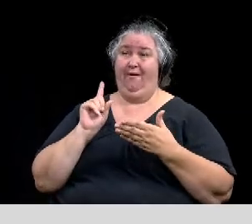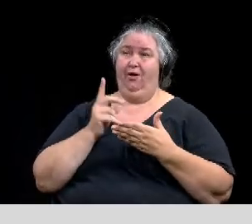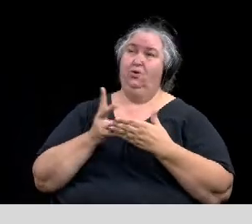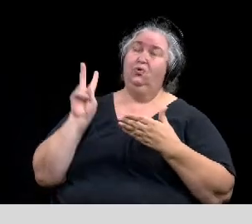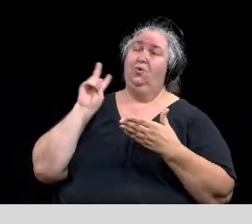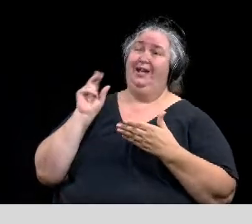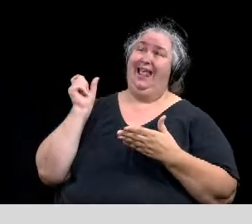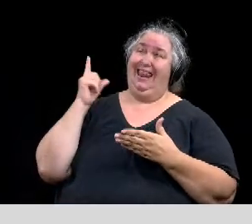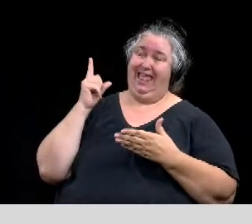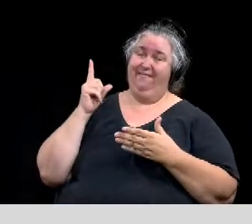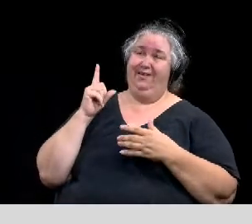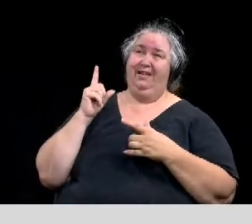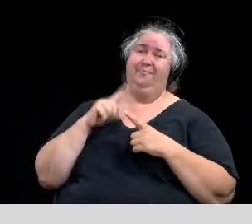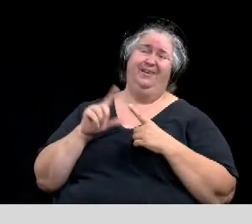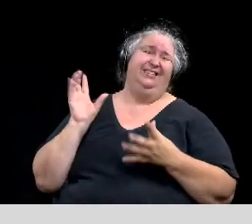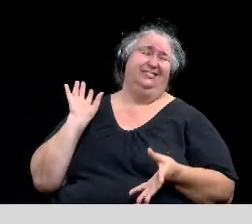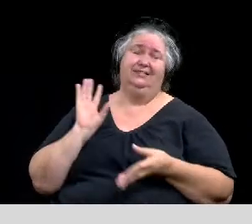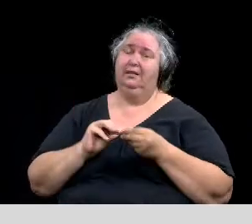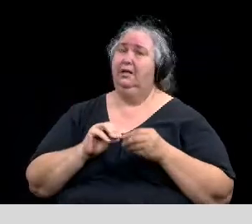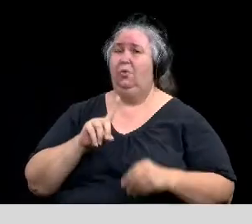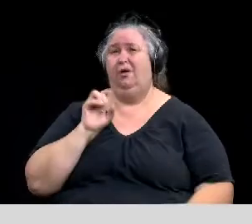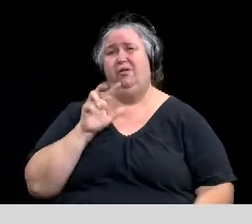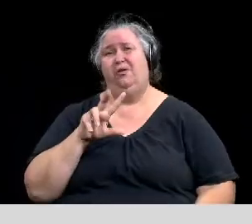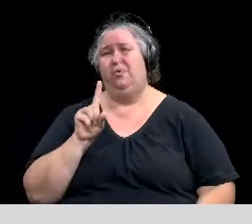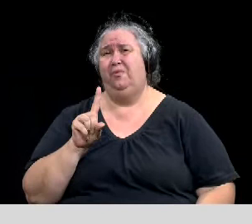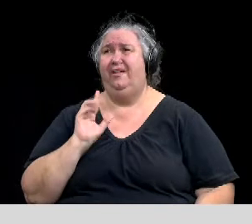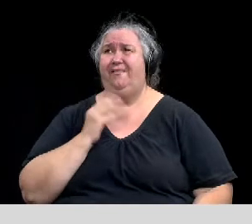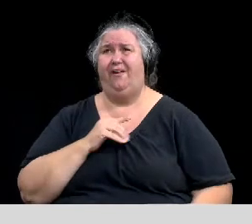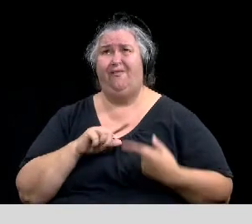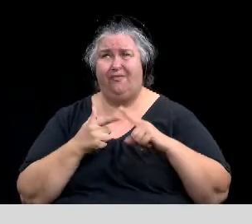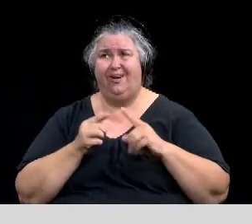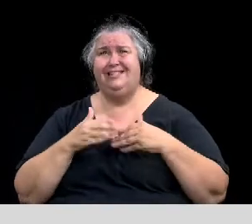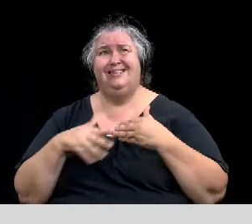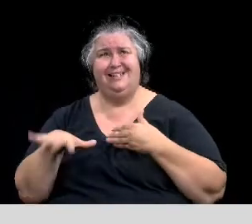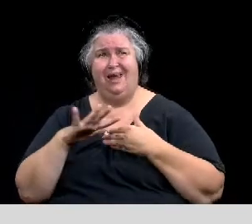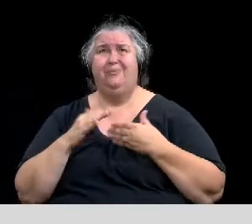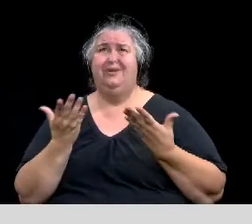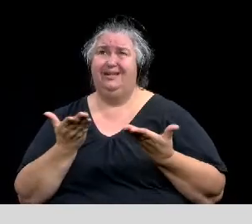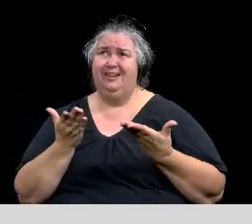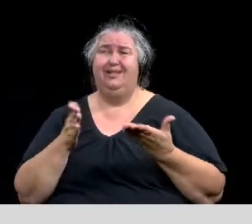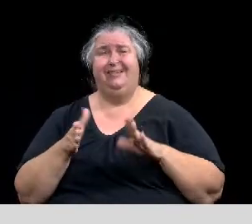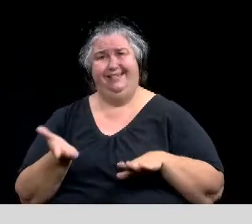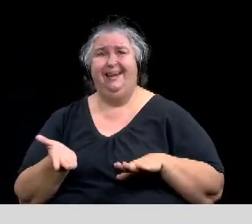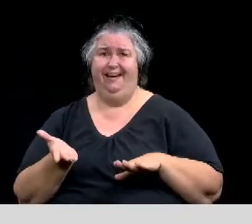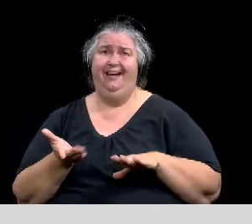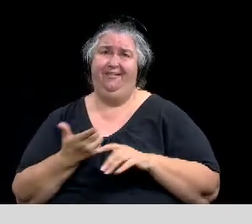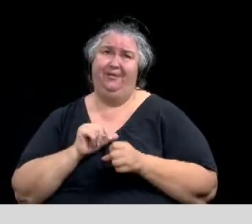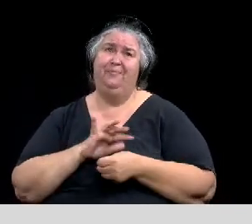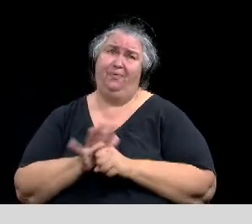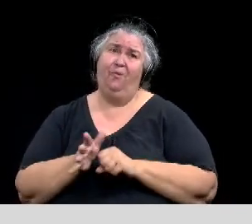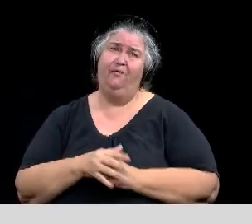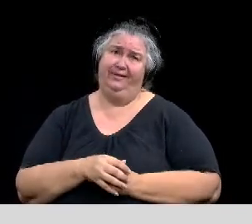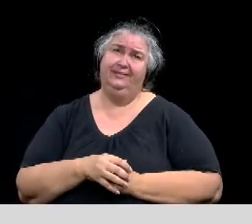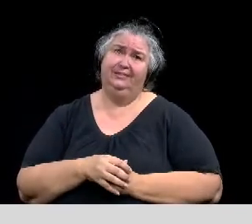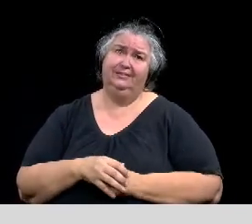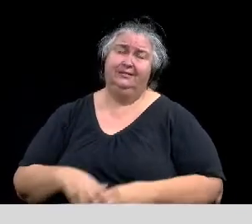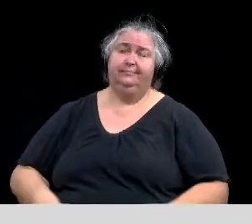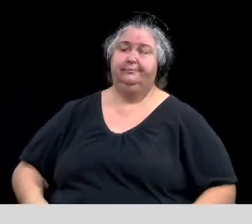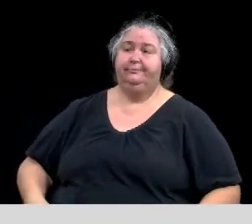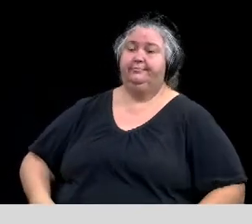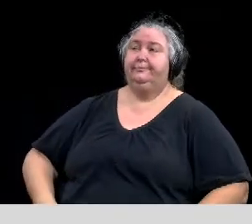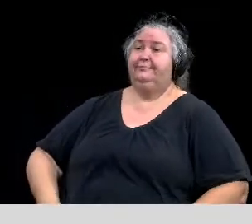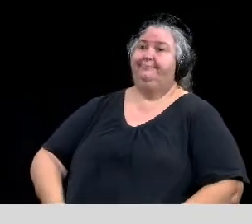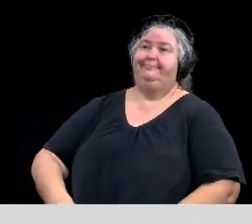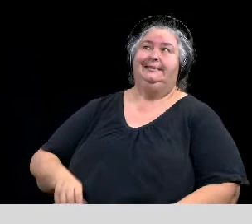all, we have lost 131 of our friends and neighbors here in Waco and Mclennan County to the disease. And that's